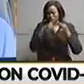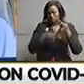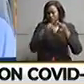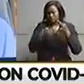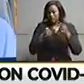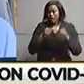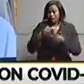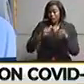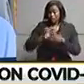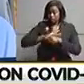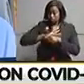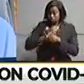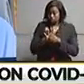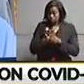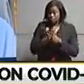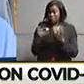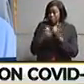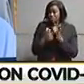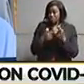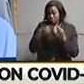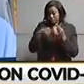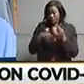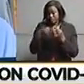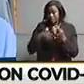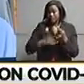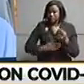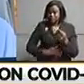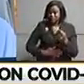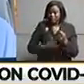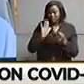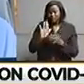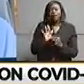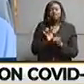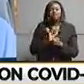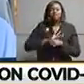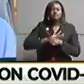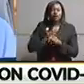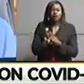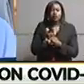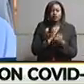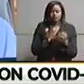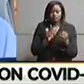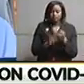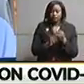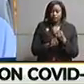itself, the science of the virus. Number one,